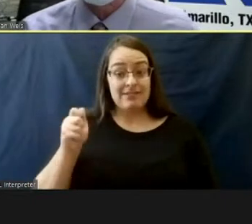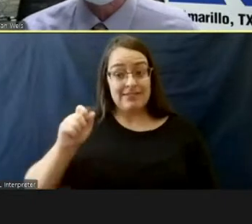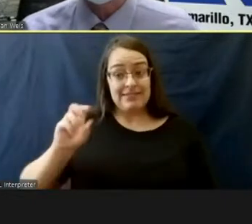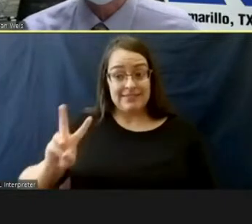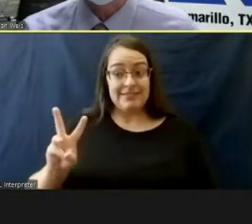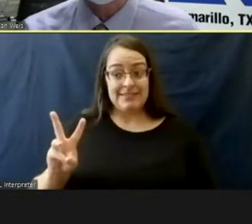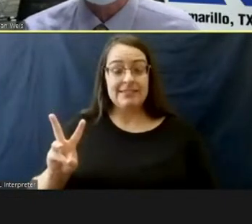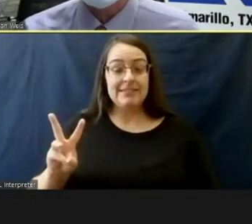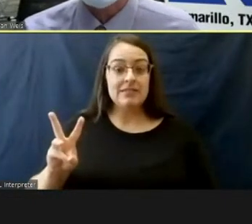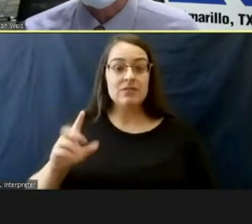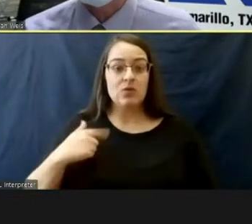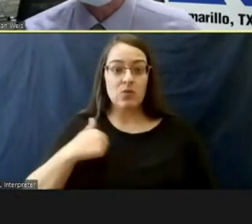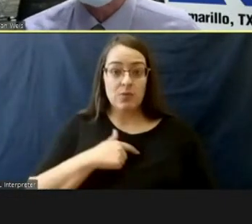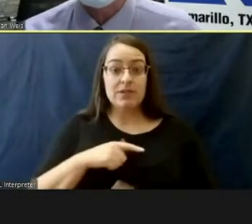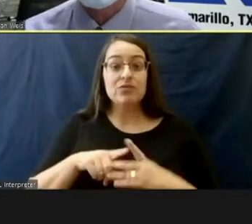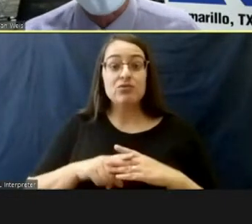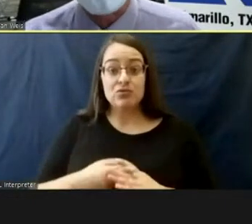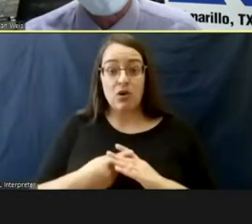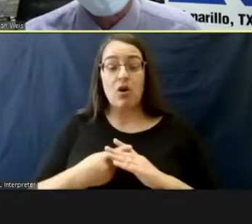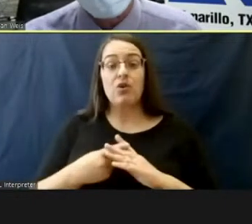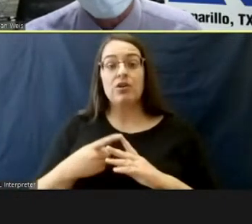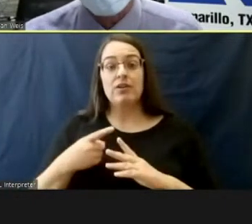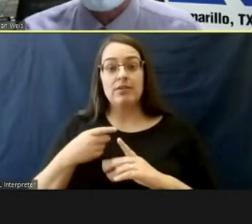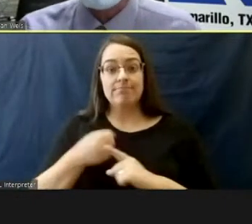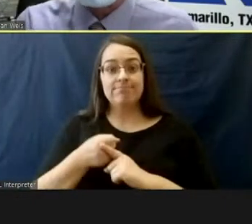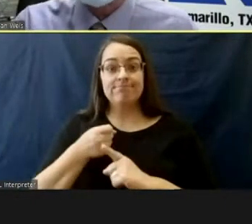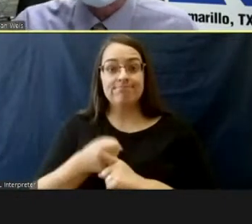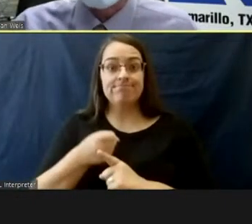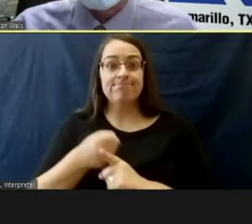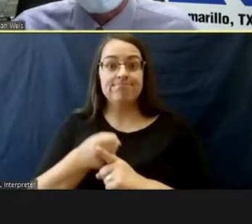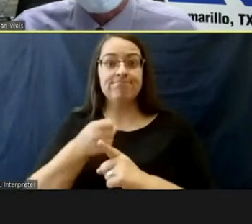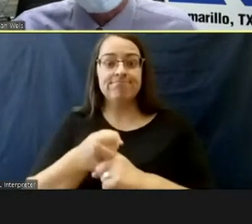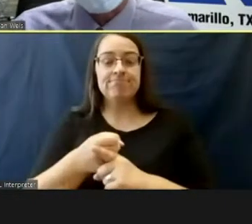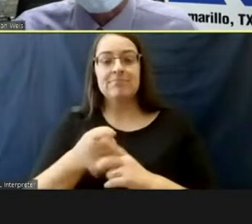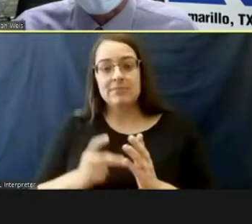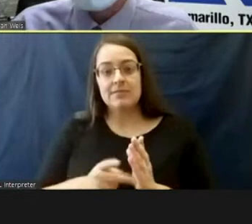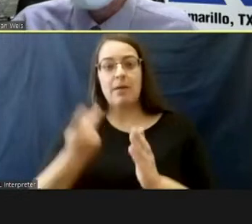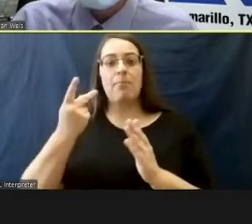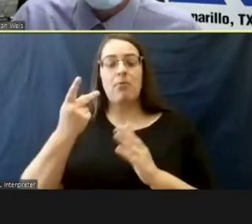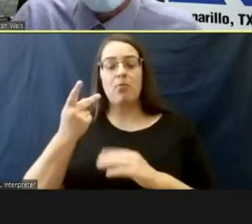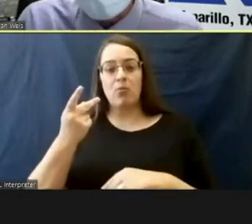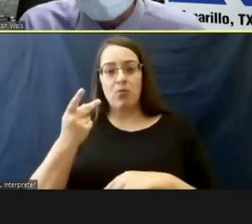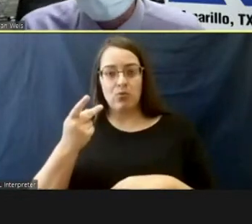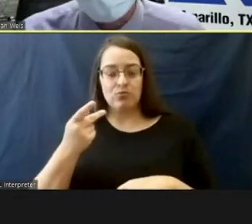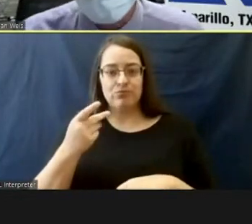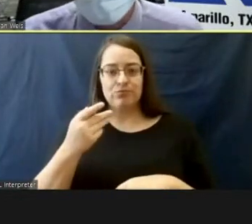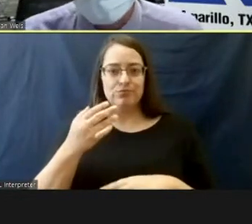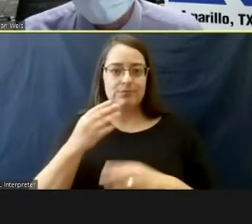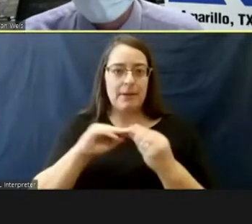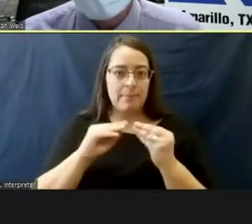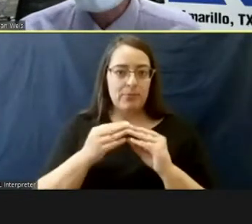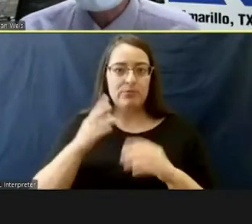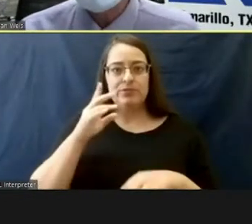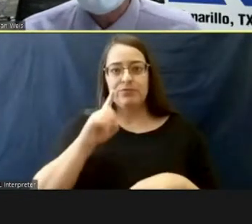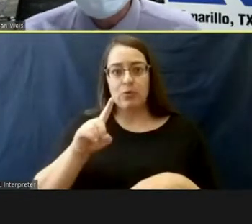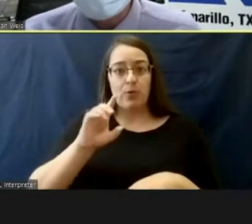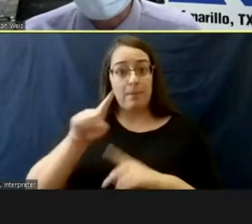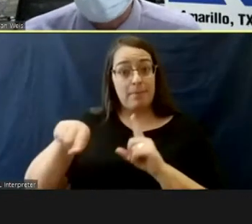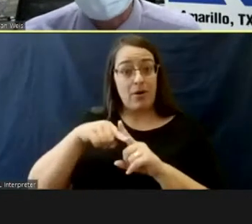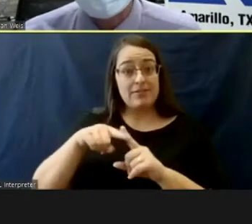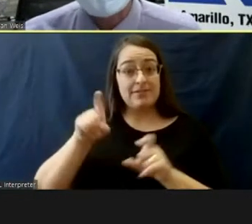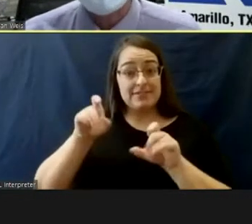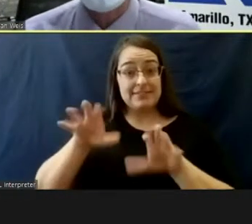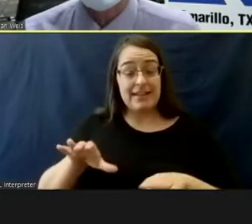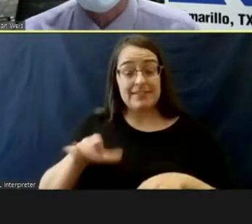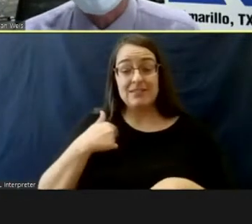started hitting double-digit positivity rates of our outpatient testing. We've been in double digits since then. If you go back to June, we were down to 2